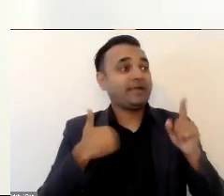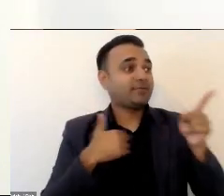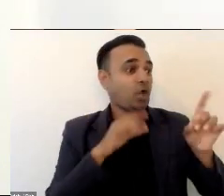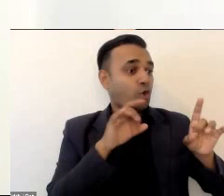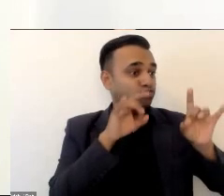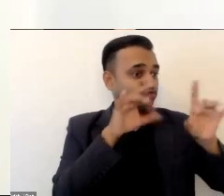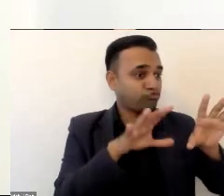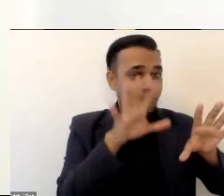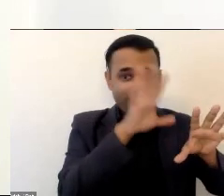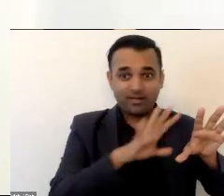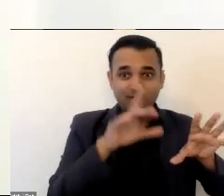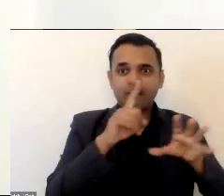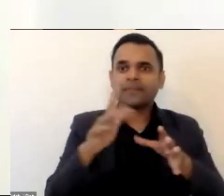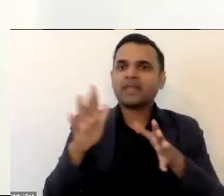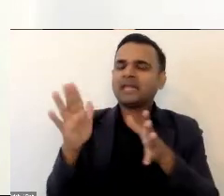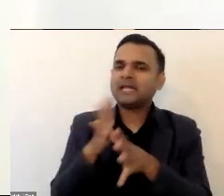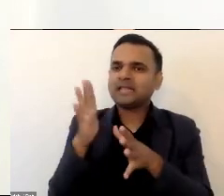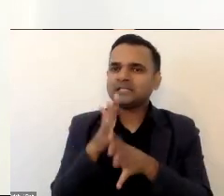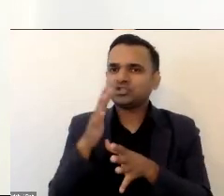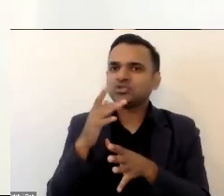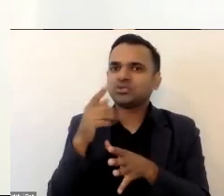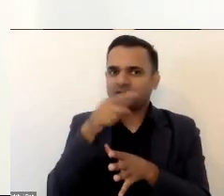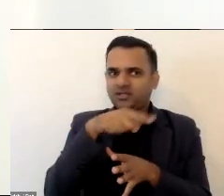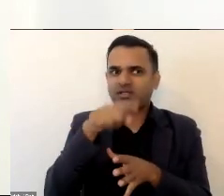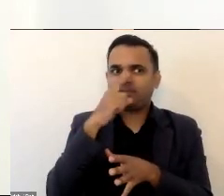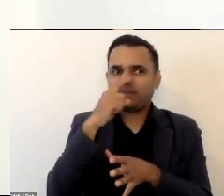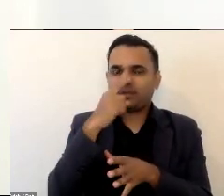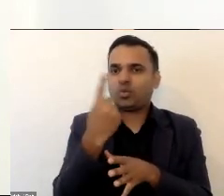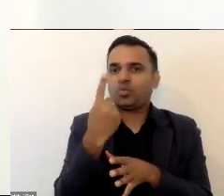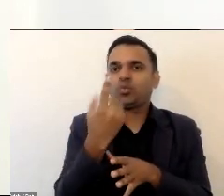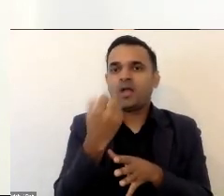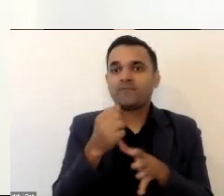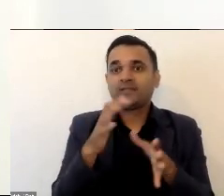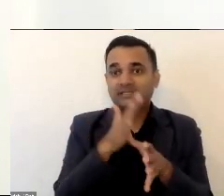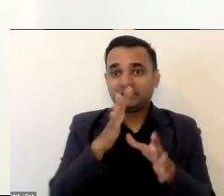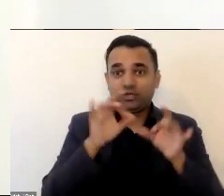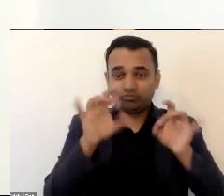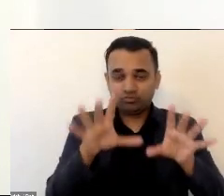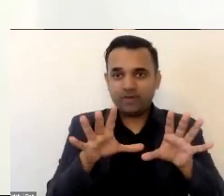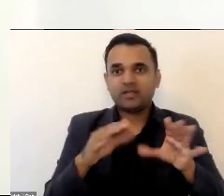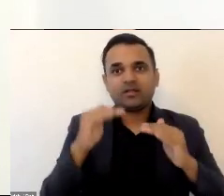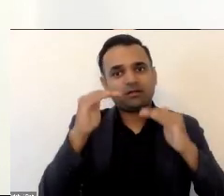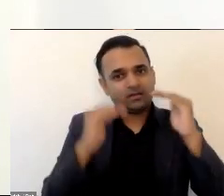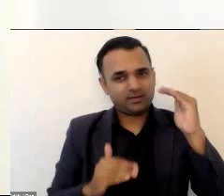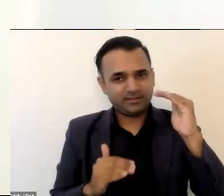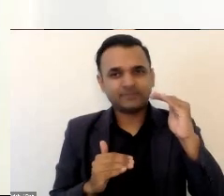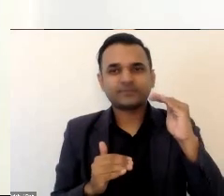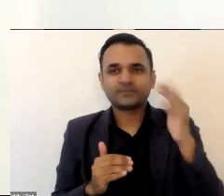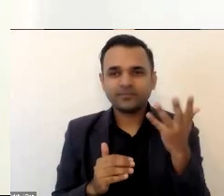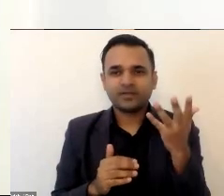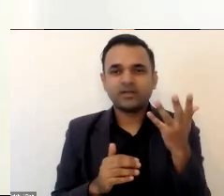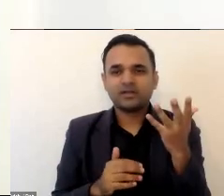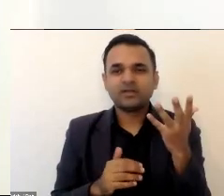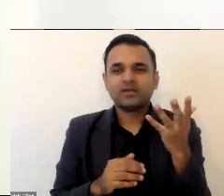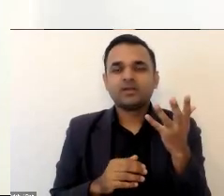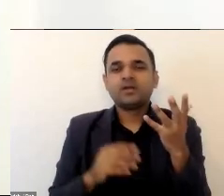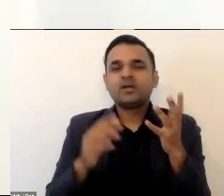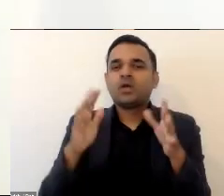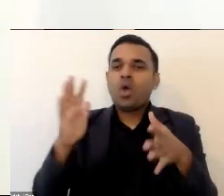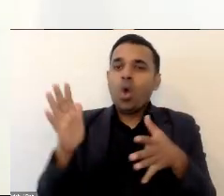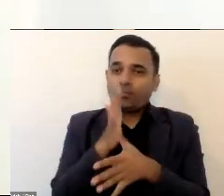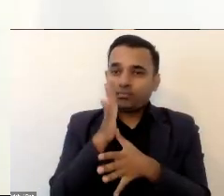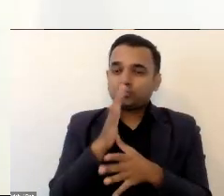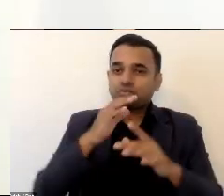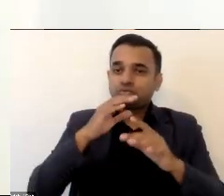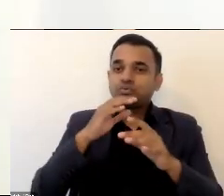inequality. And so the data scientists were able to help address that inequality in the data set